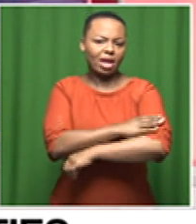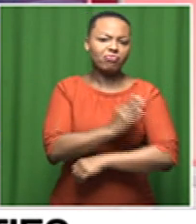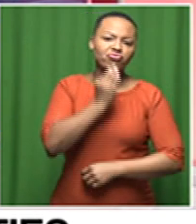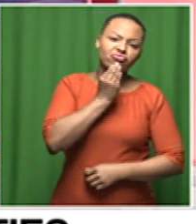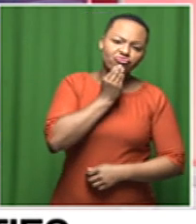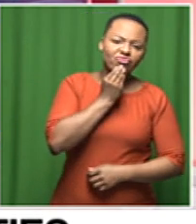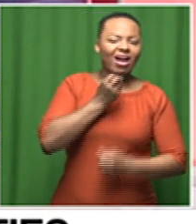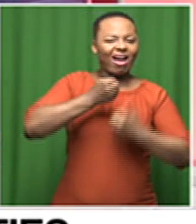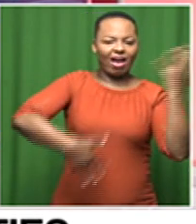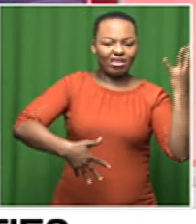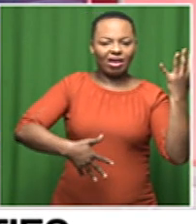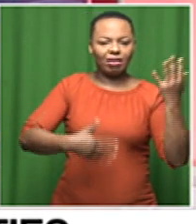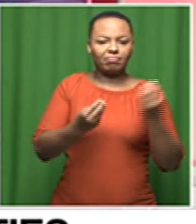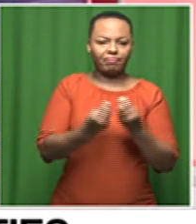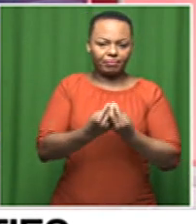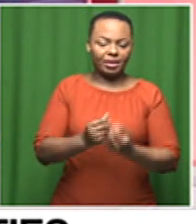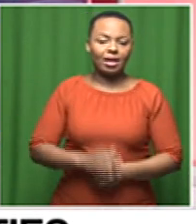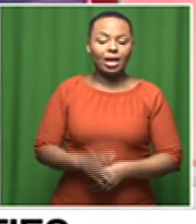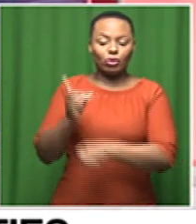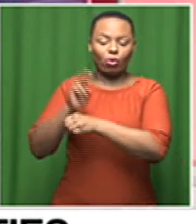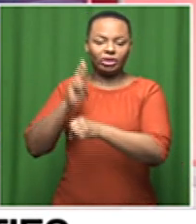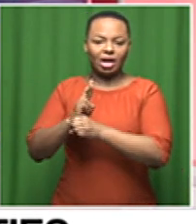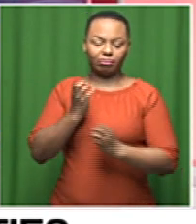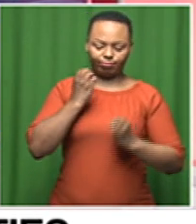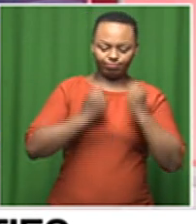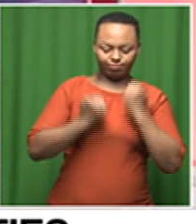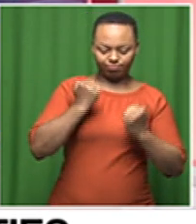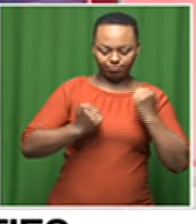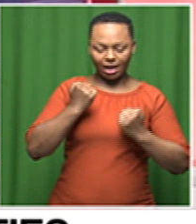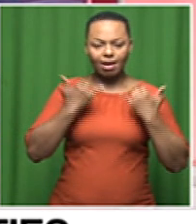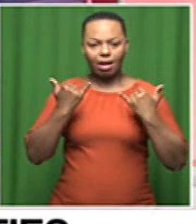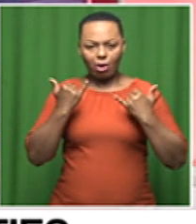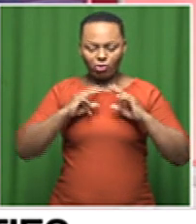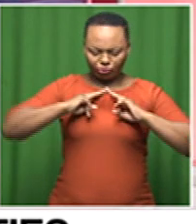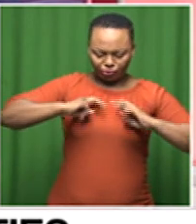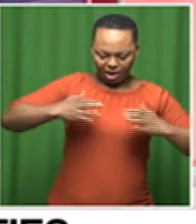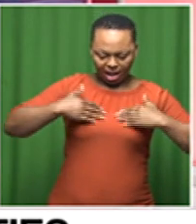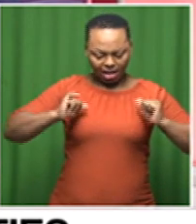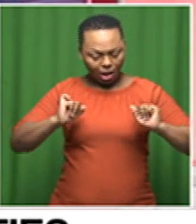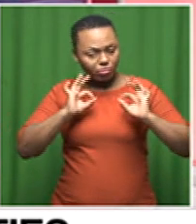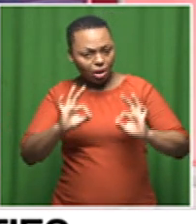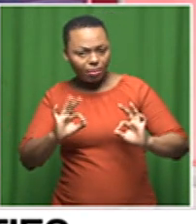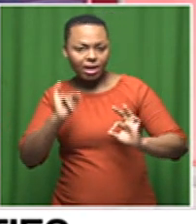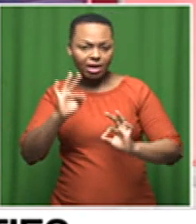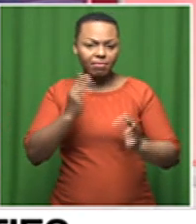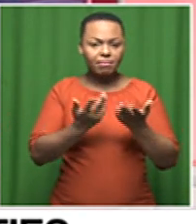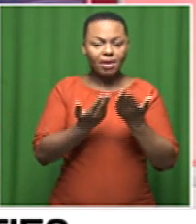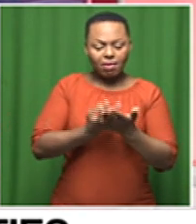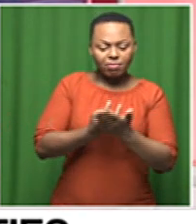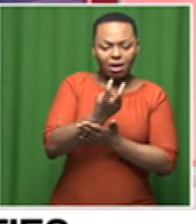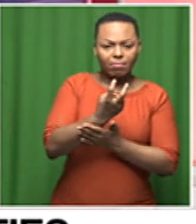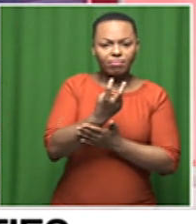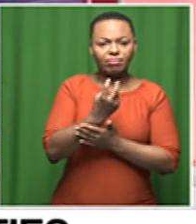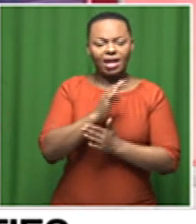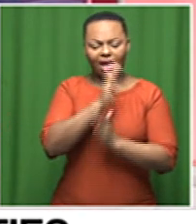Now, during your annual checkup, your doctor will review your past health history, evaluate your current health status, and of course, schedule appropriate screening and of